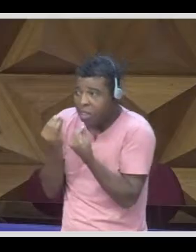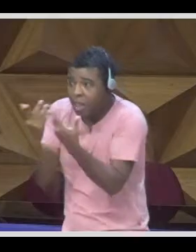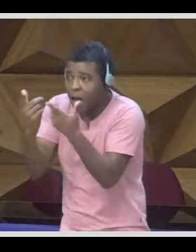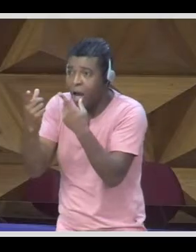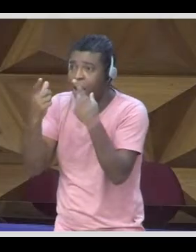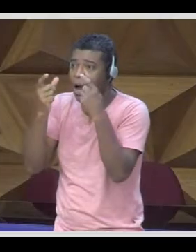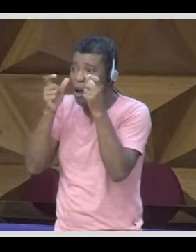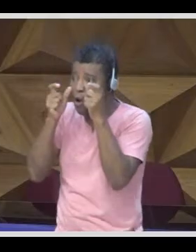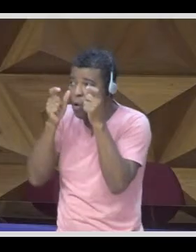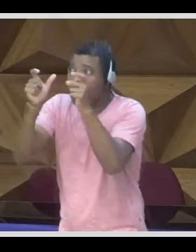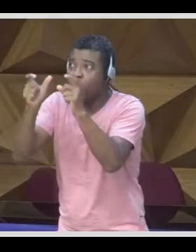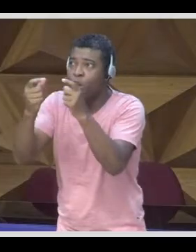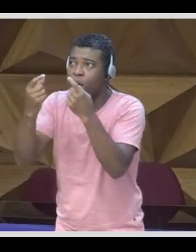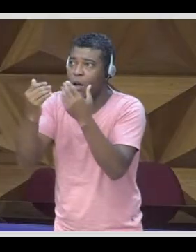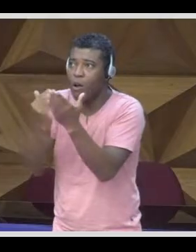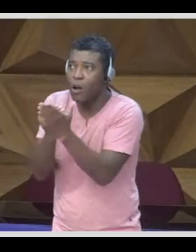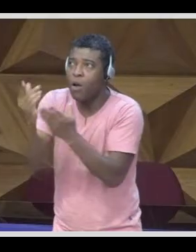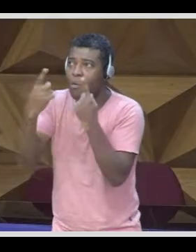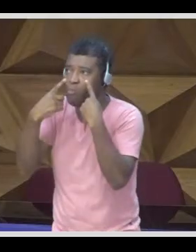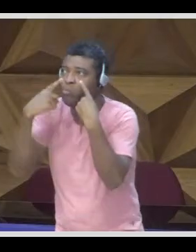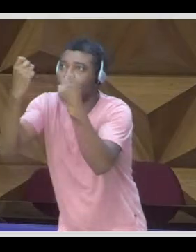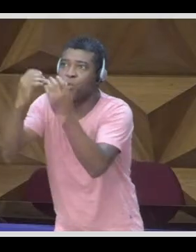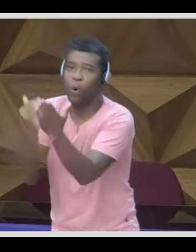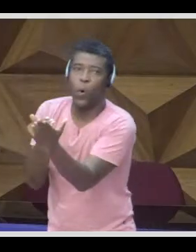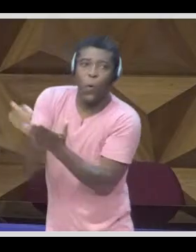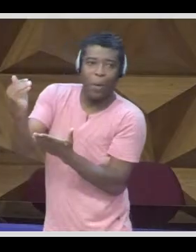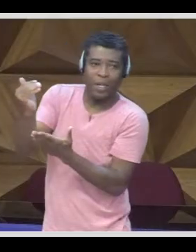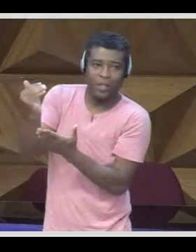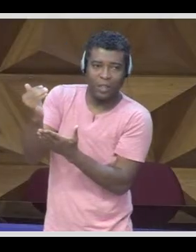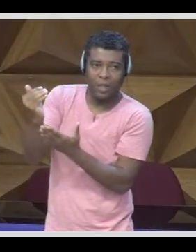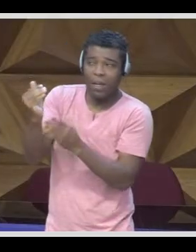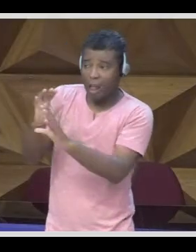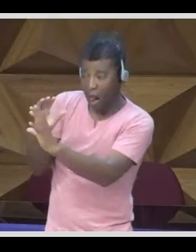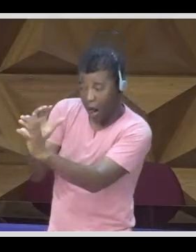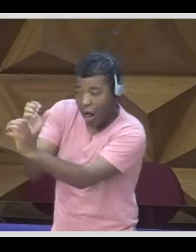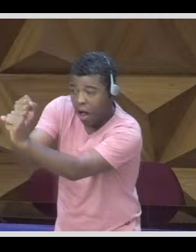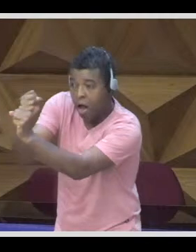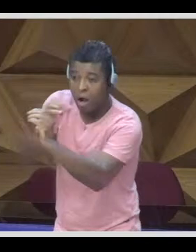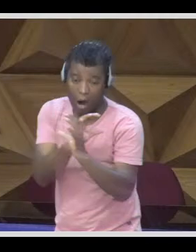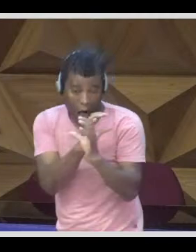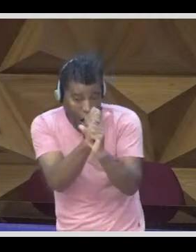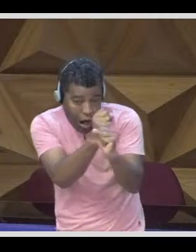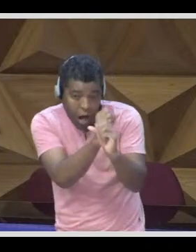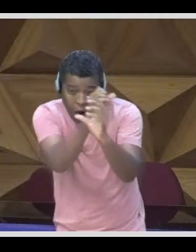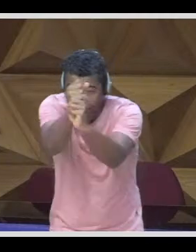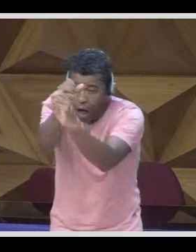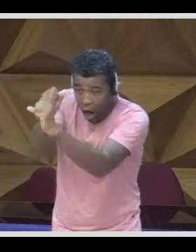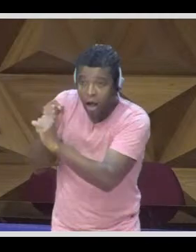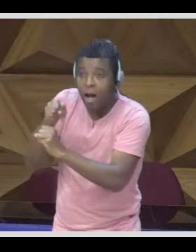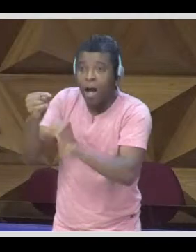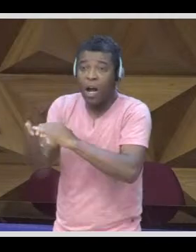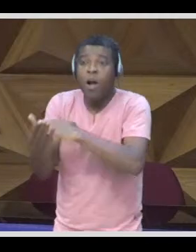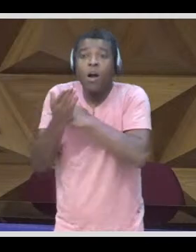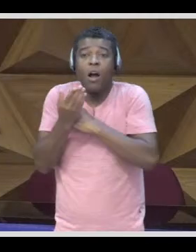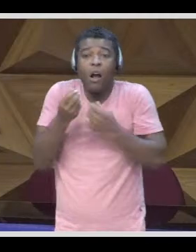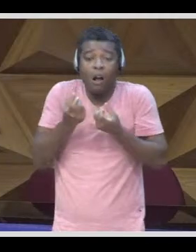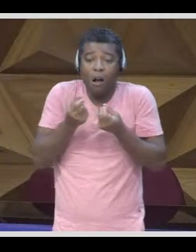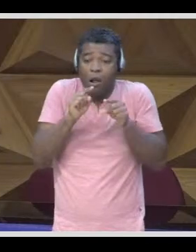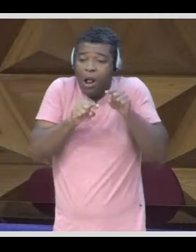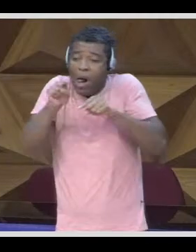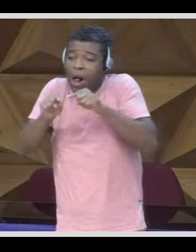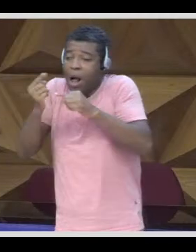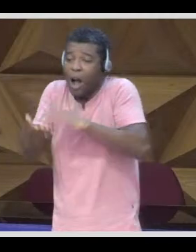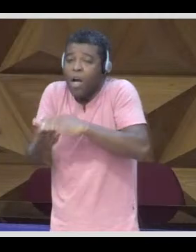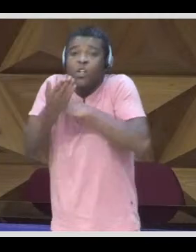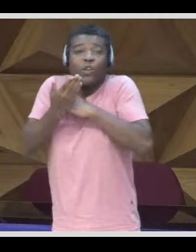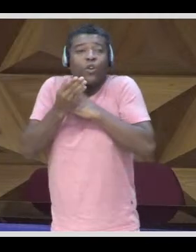to assess the drivers of curiosity, the stimuli of curiosity at each user interaction, user event, a